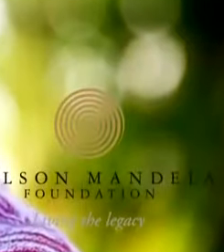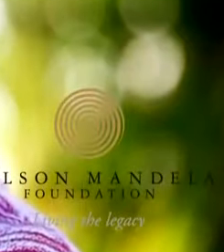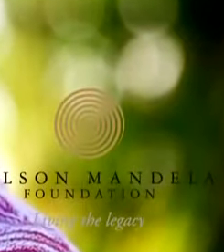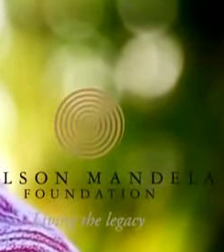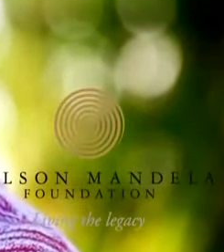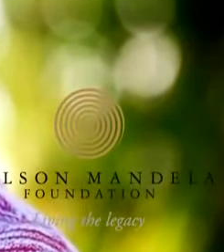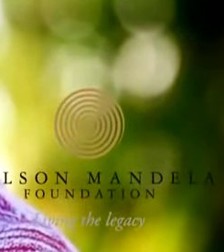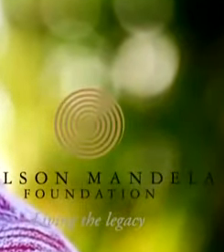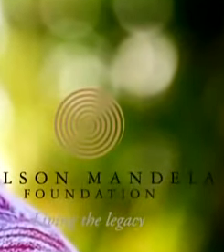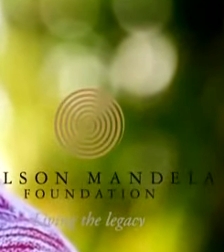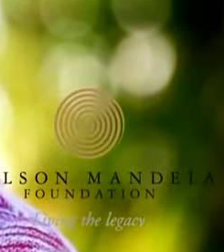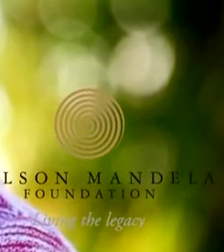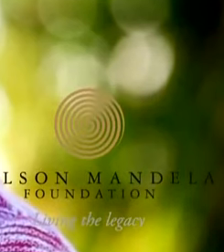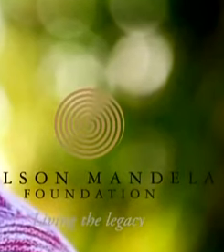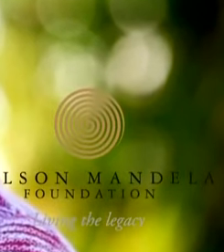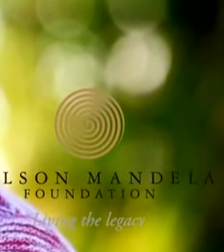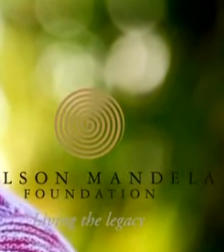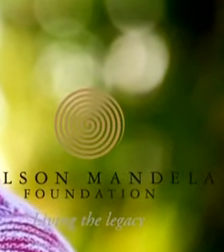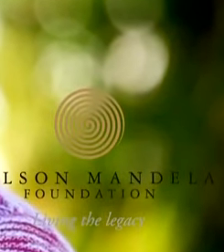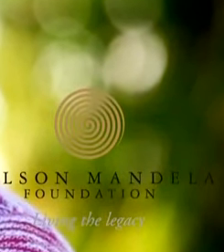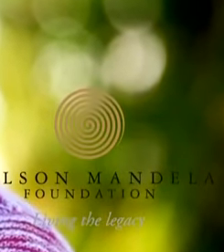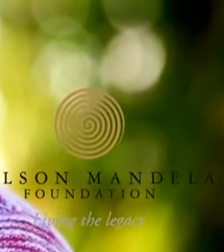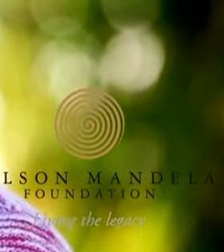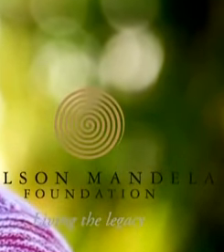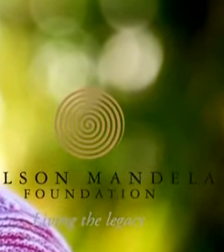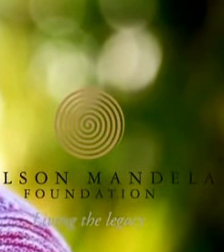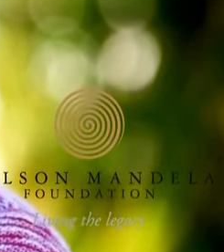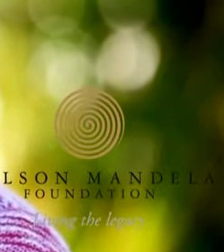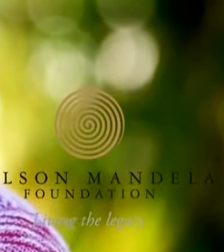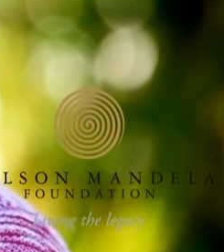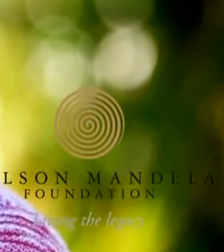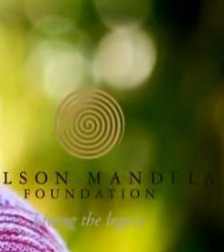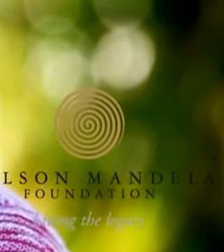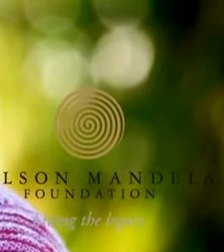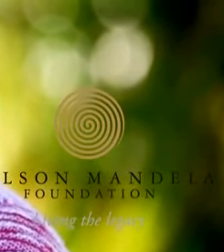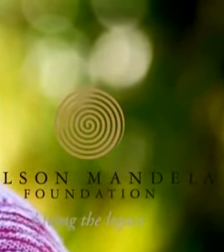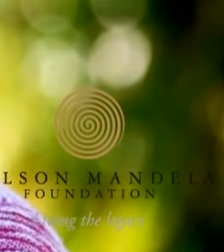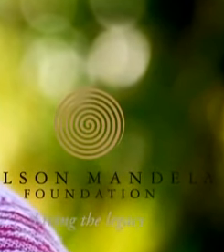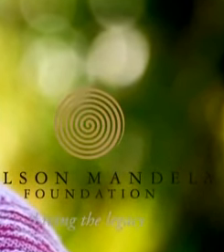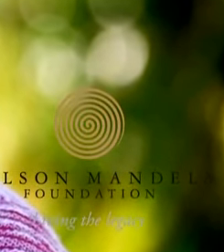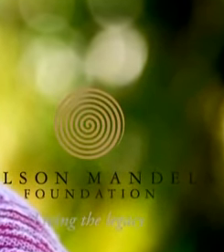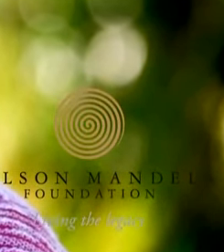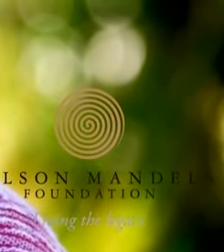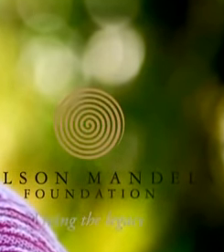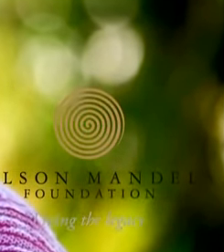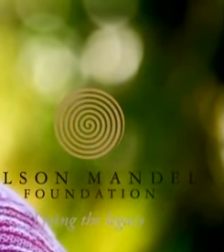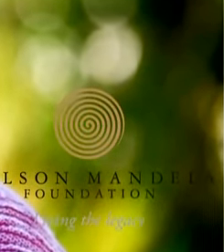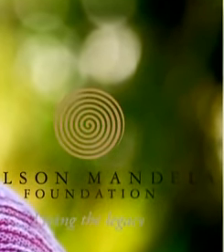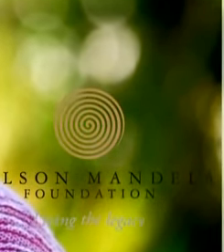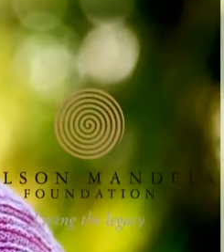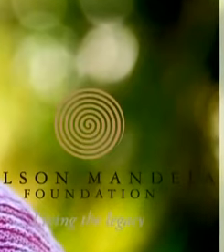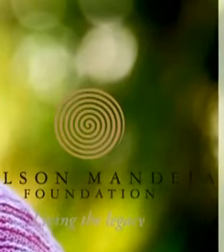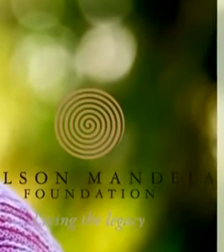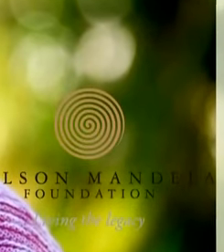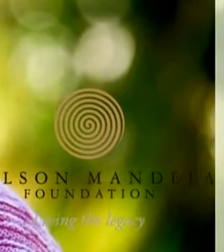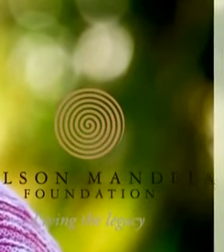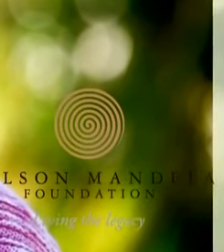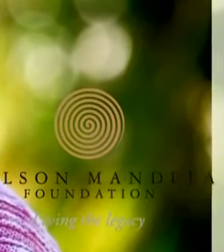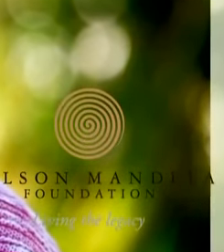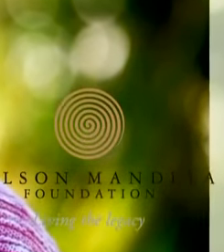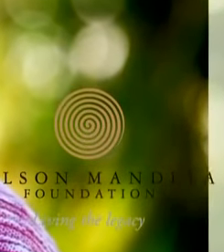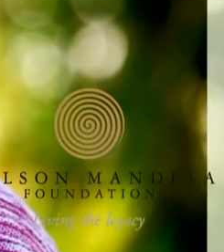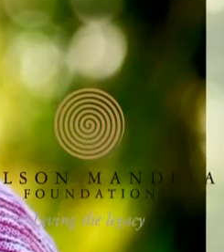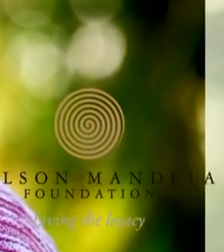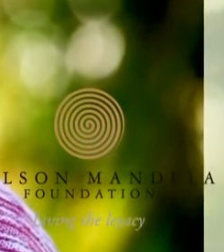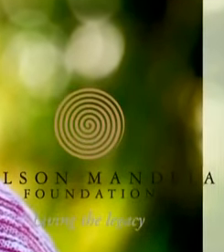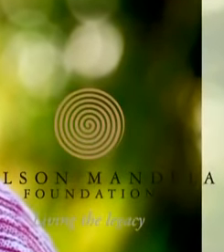Judith February is a lawyer, governance specialist, and columnist. She's a visiting fellow at the Wits School of